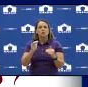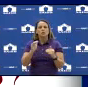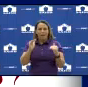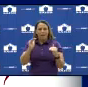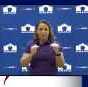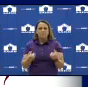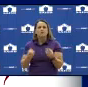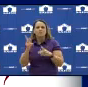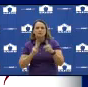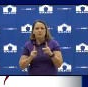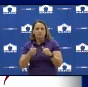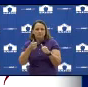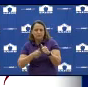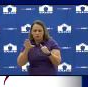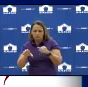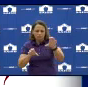population.